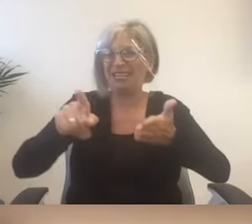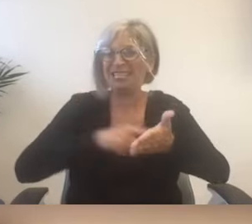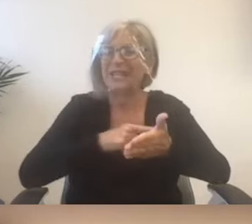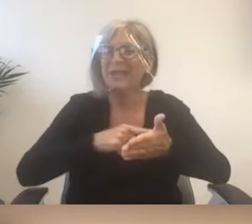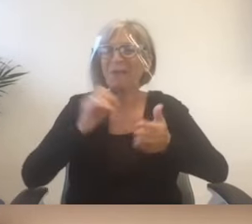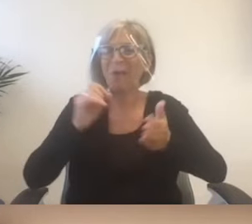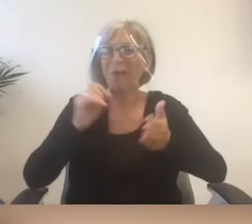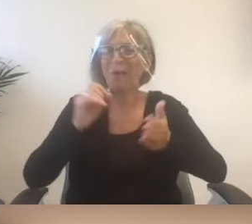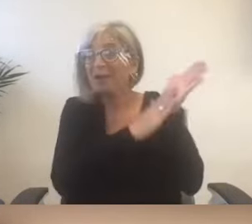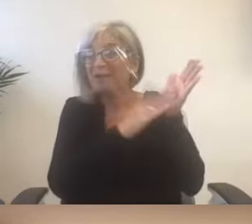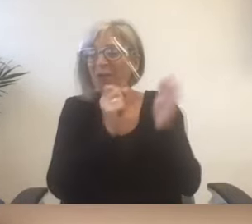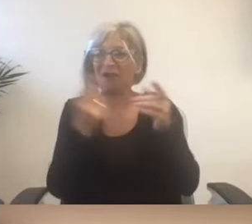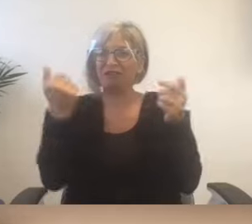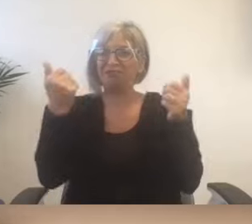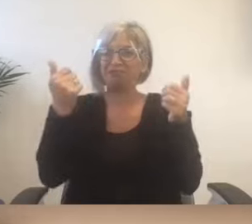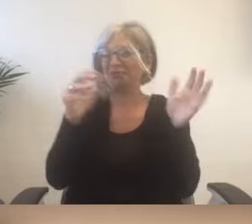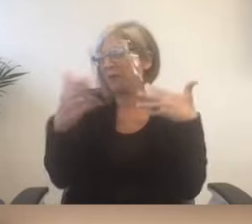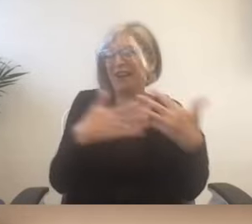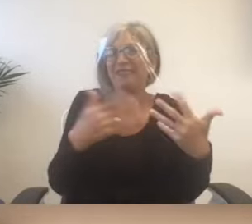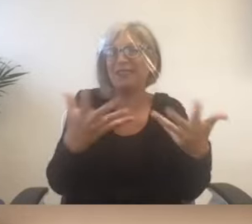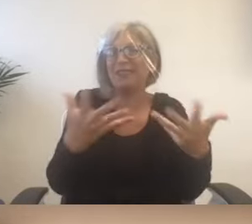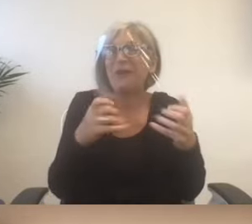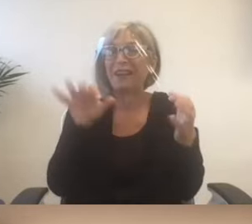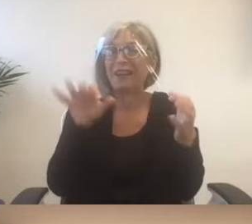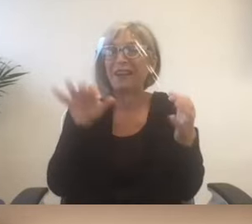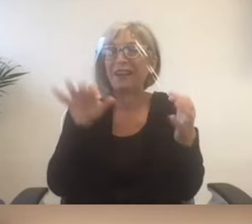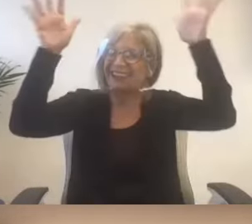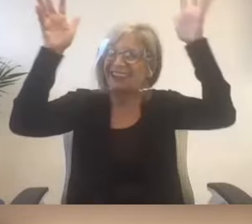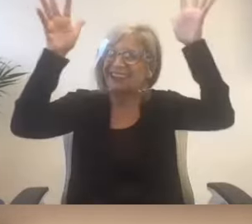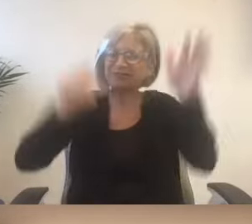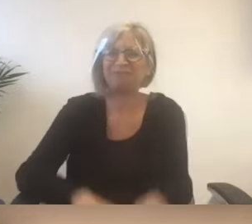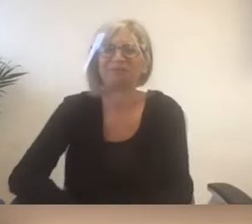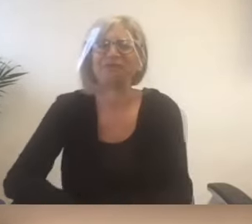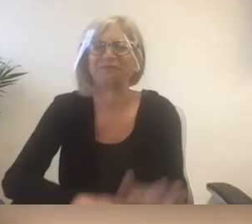accolades or other things and questions.